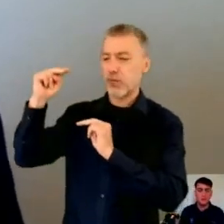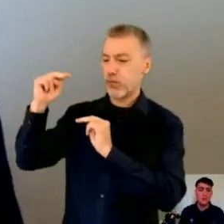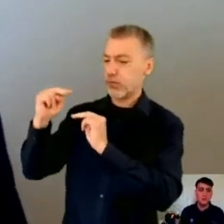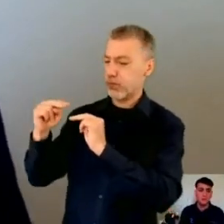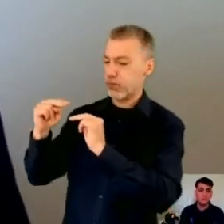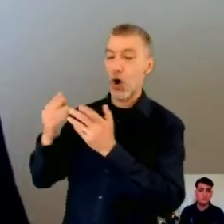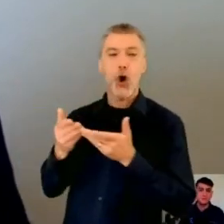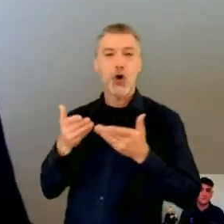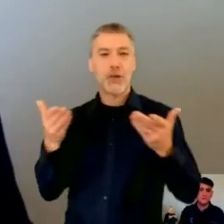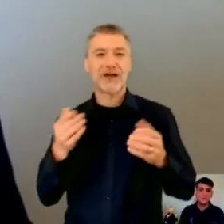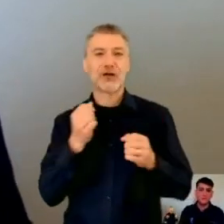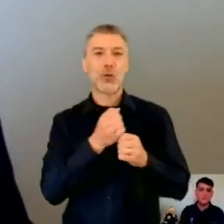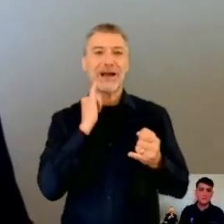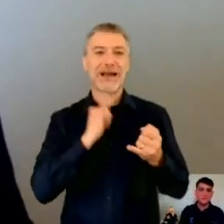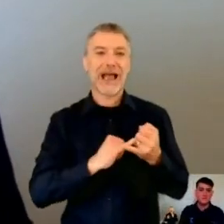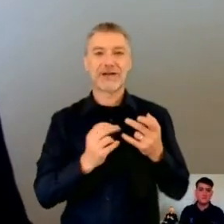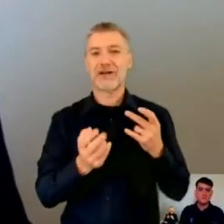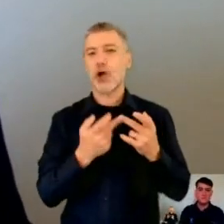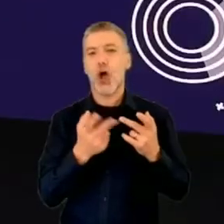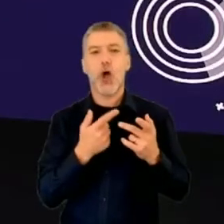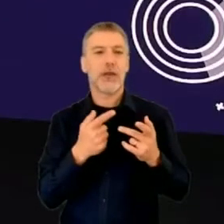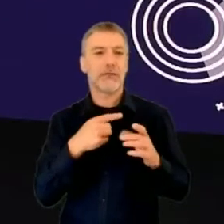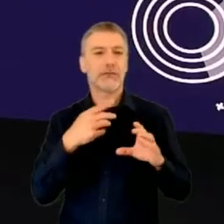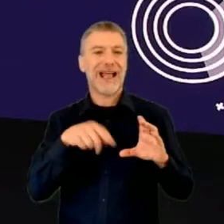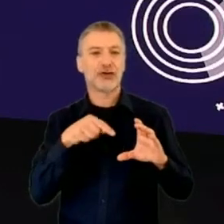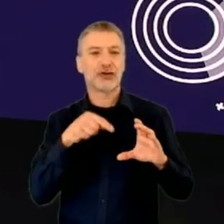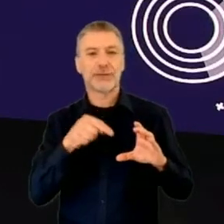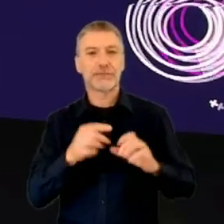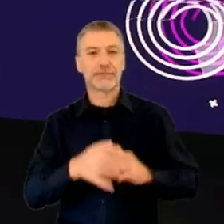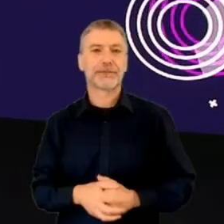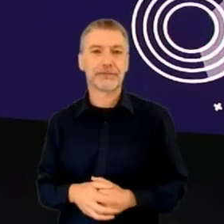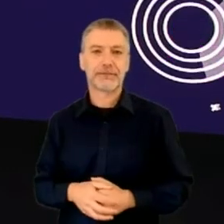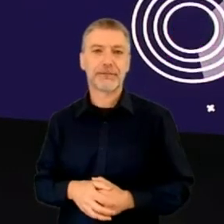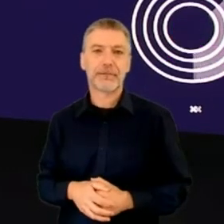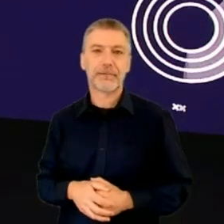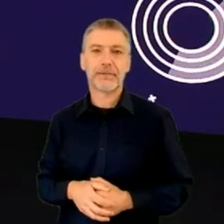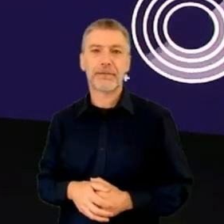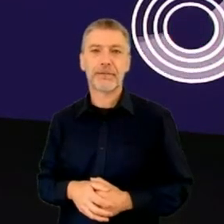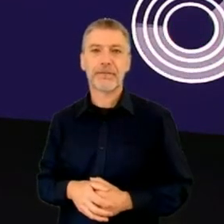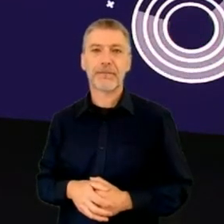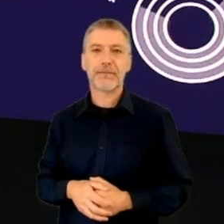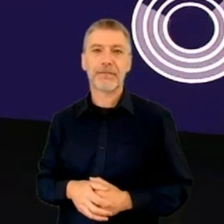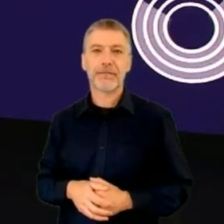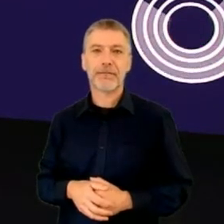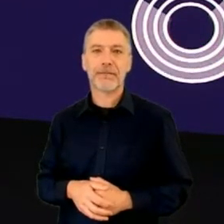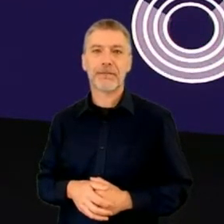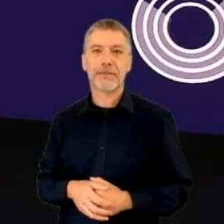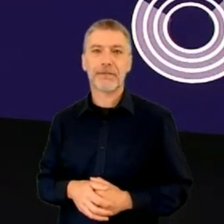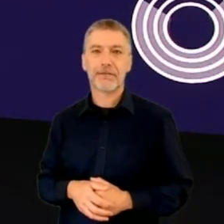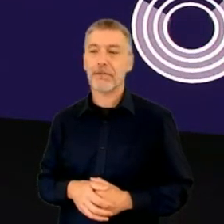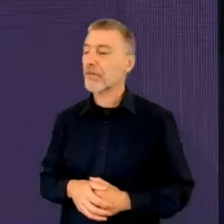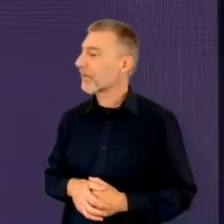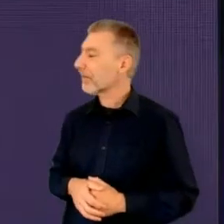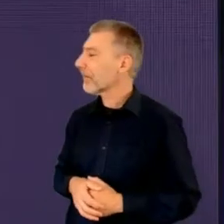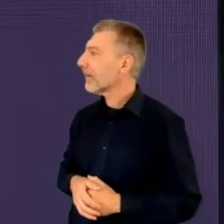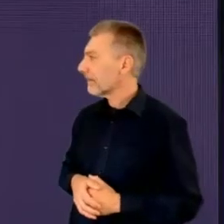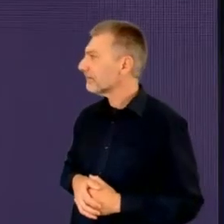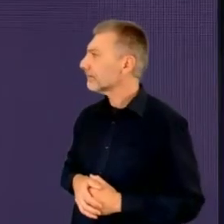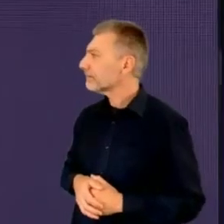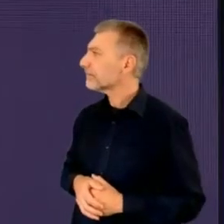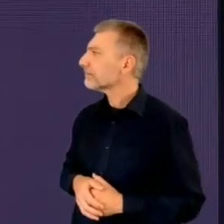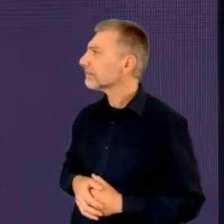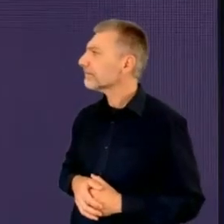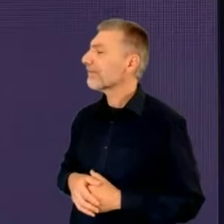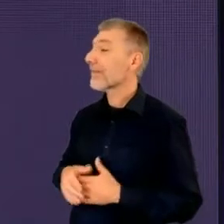other turbine engines. And that's such an important factor because, you know, the big, apart from the pollution, one of the